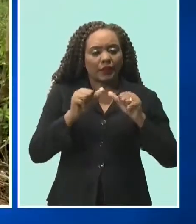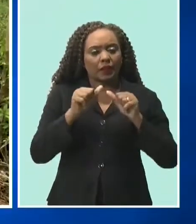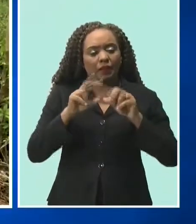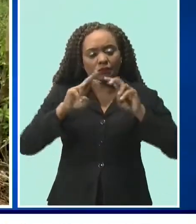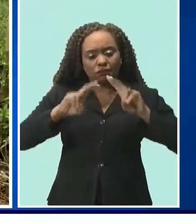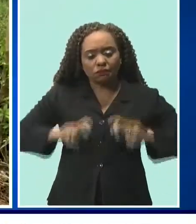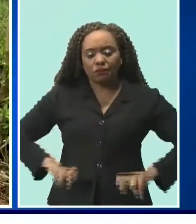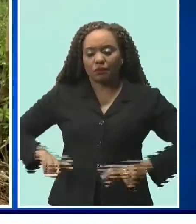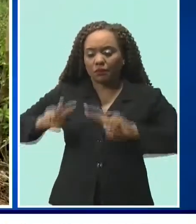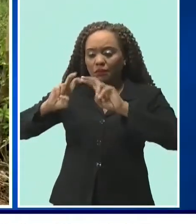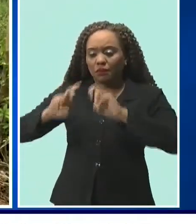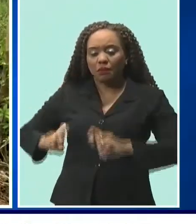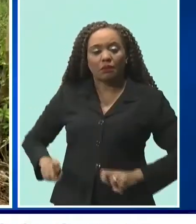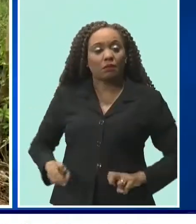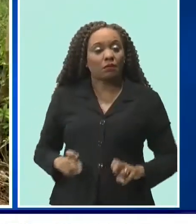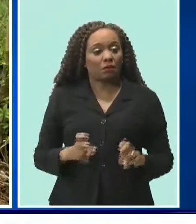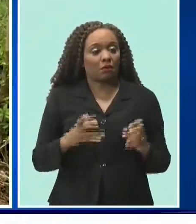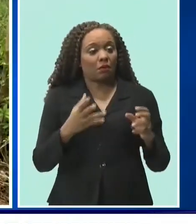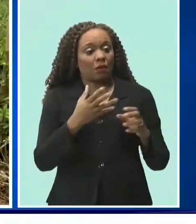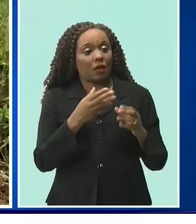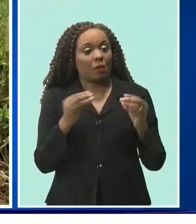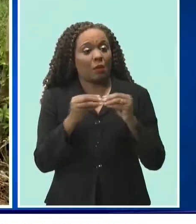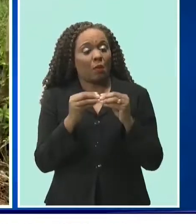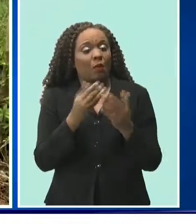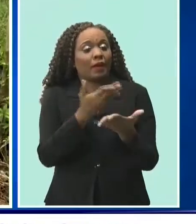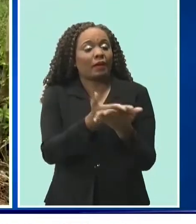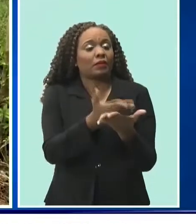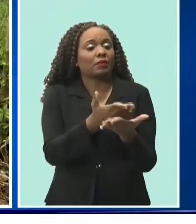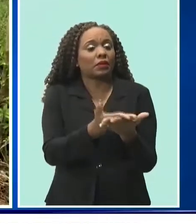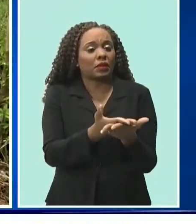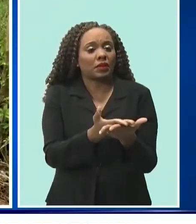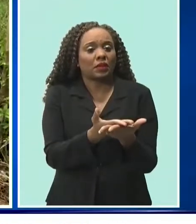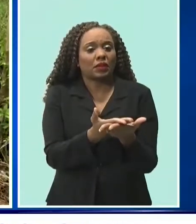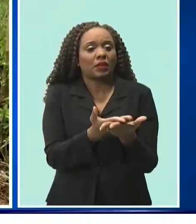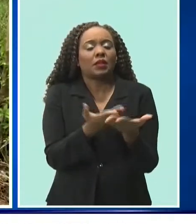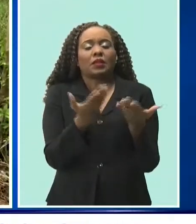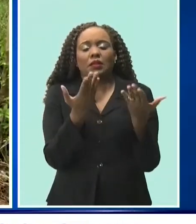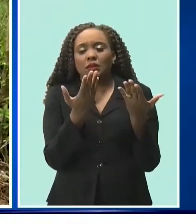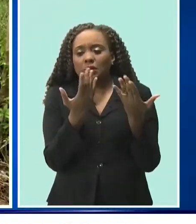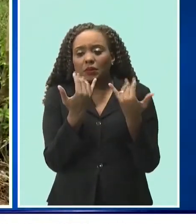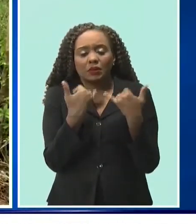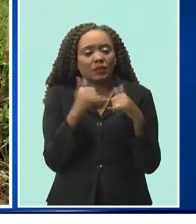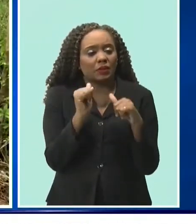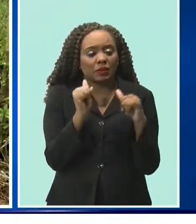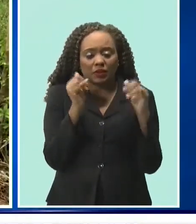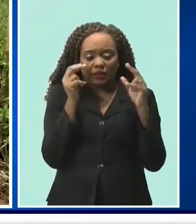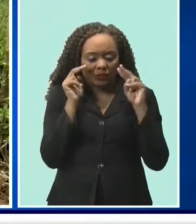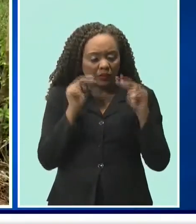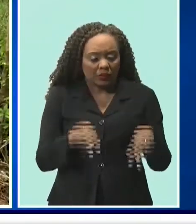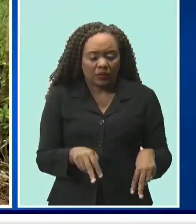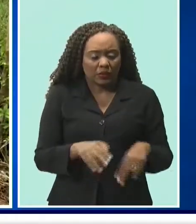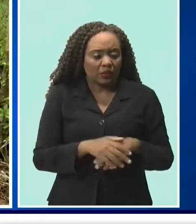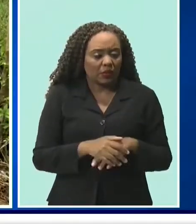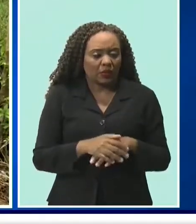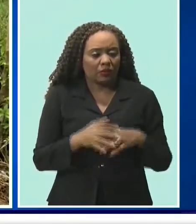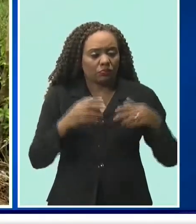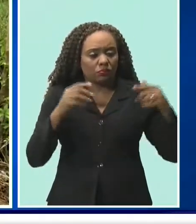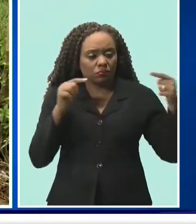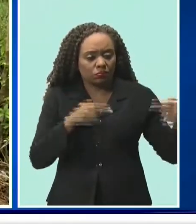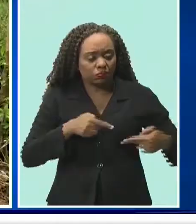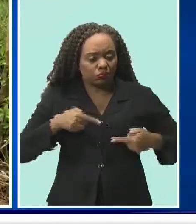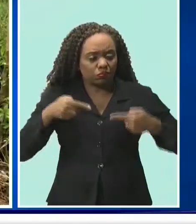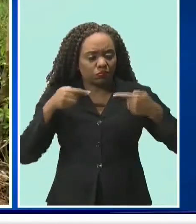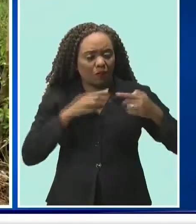ongoing and the evidence of this heinous crime is still fresh, we are all struggling to come to grips with what